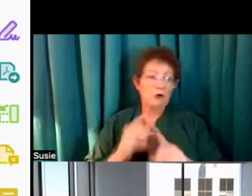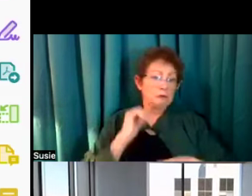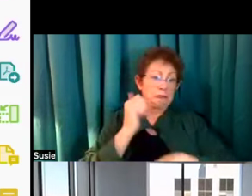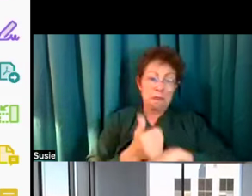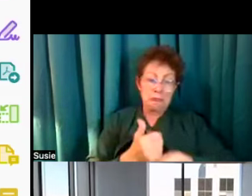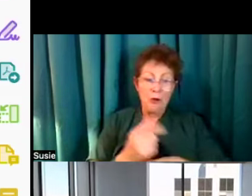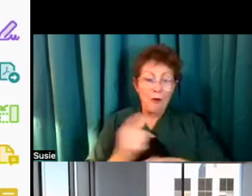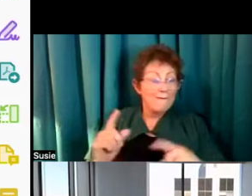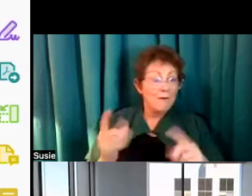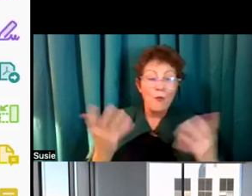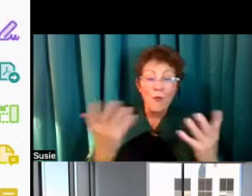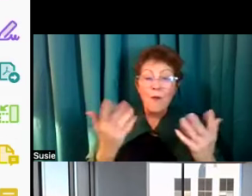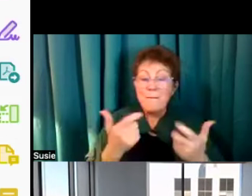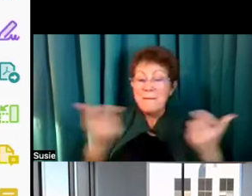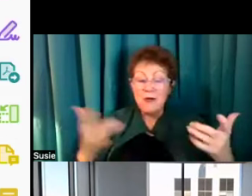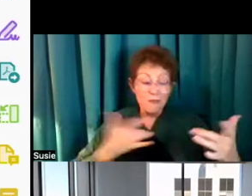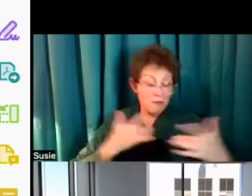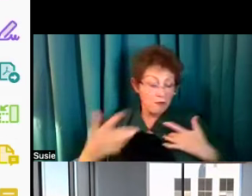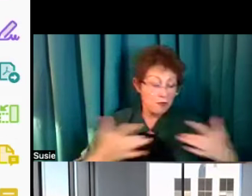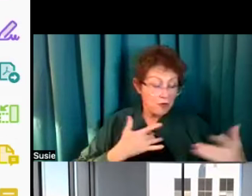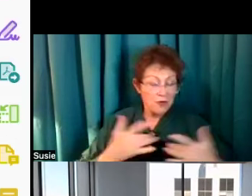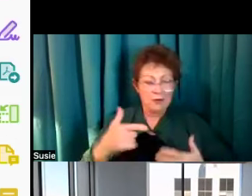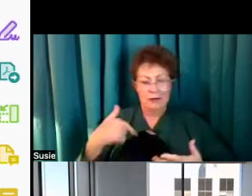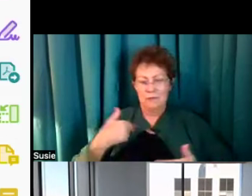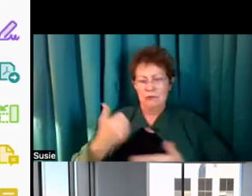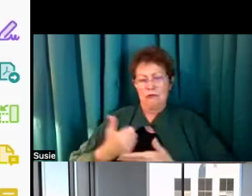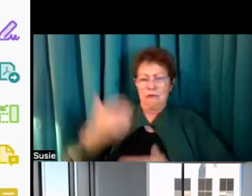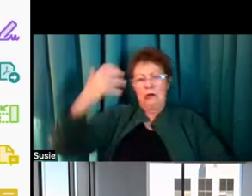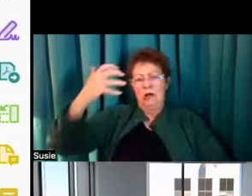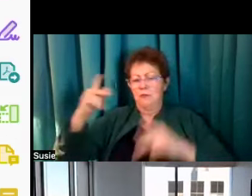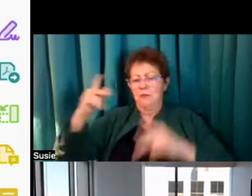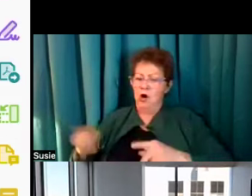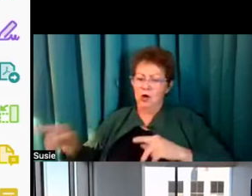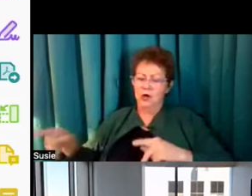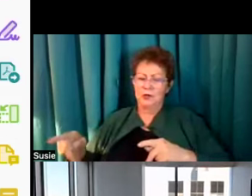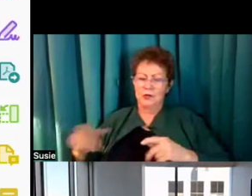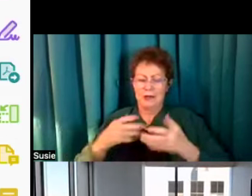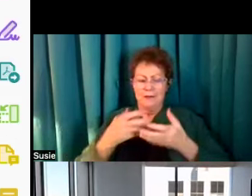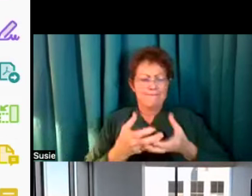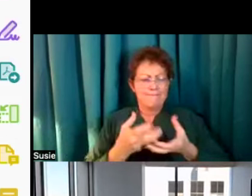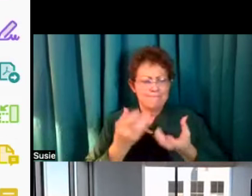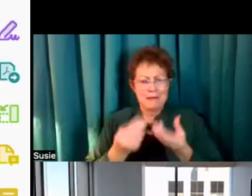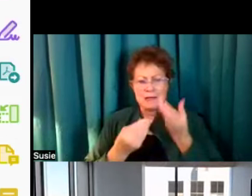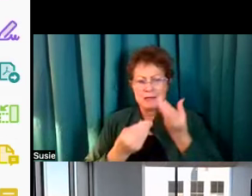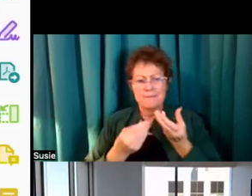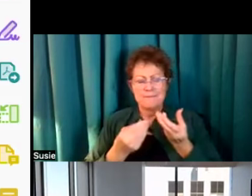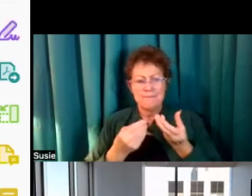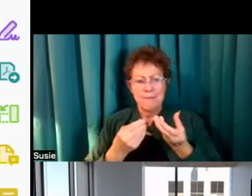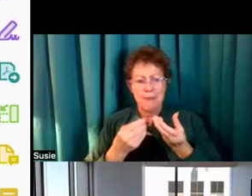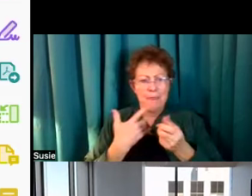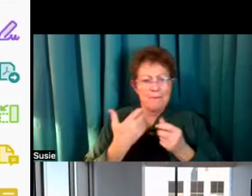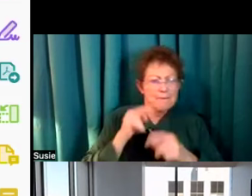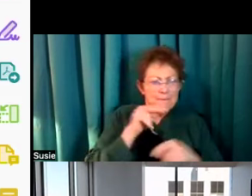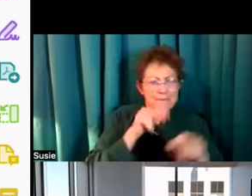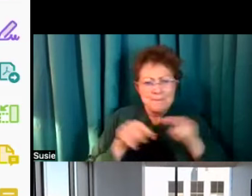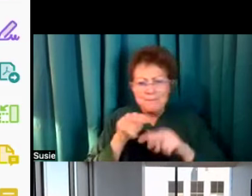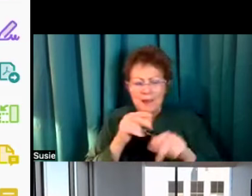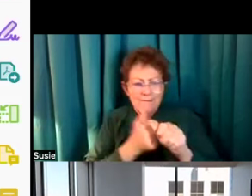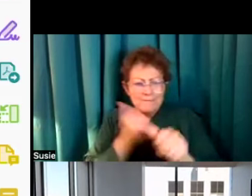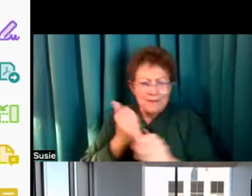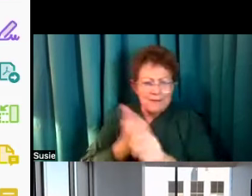concern is, some really rich person, they have a bunch of money, and in order to evade paying taxes on